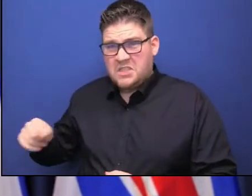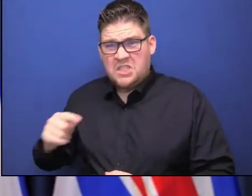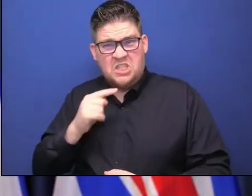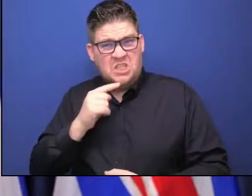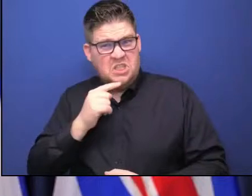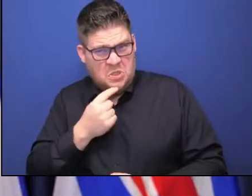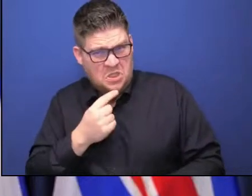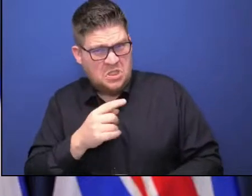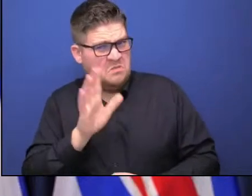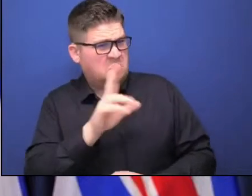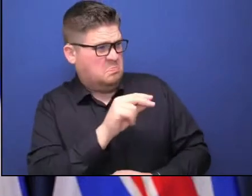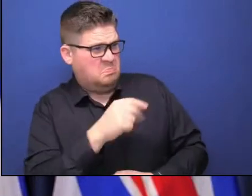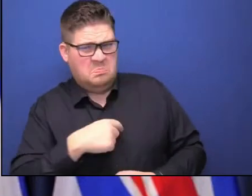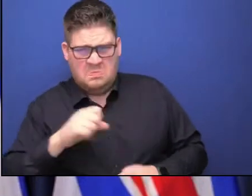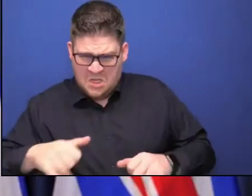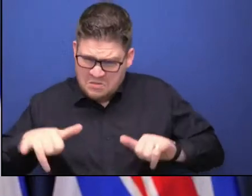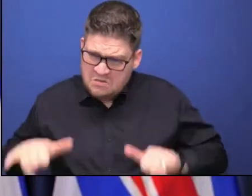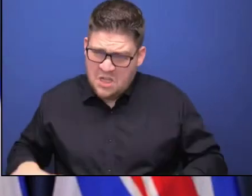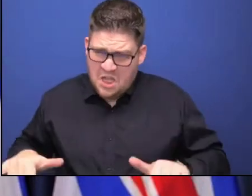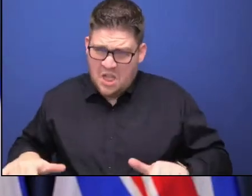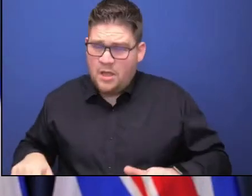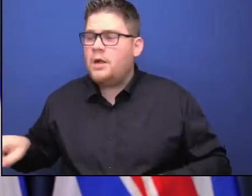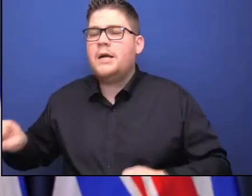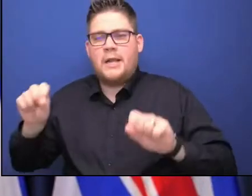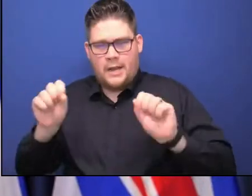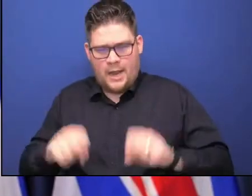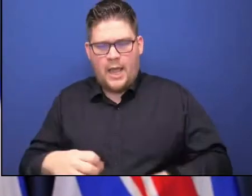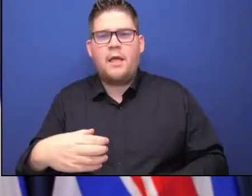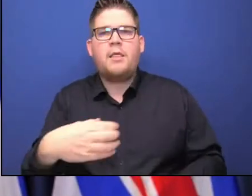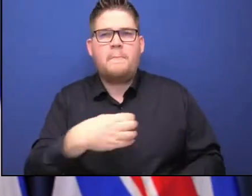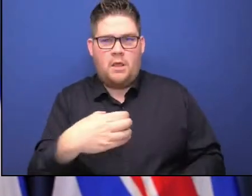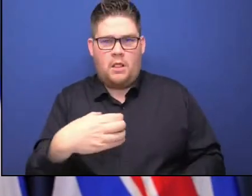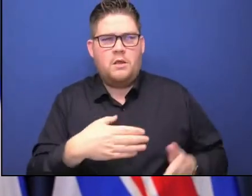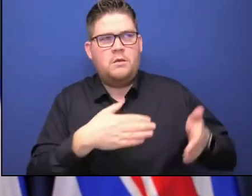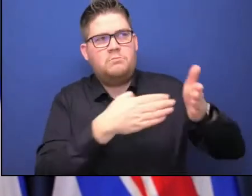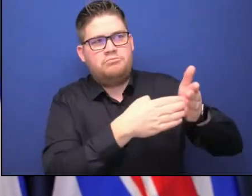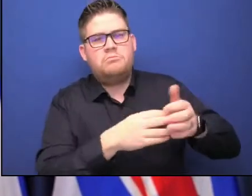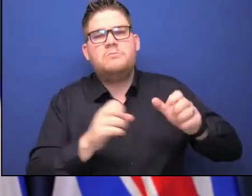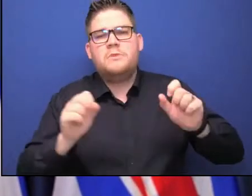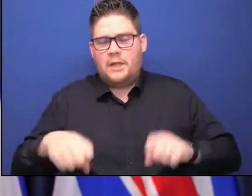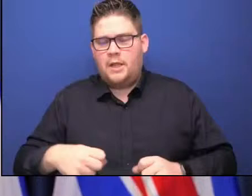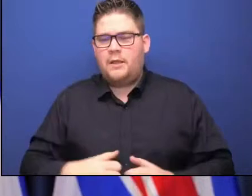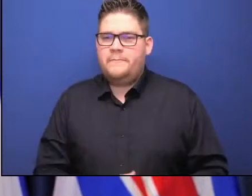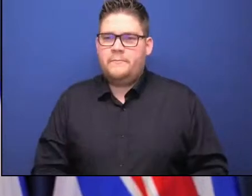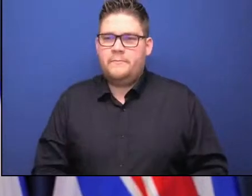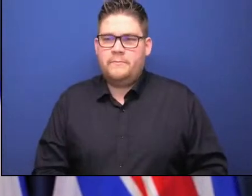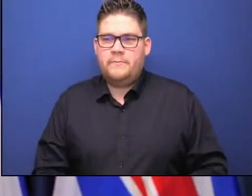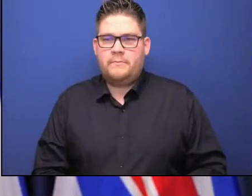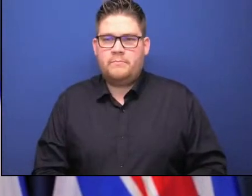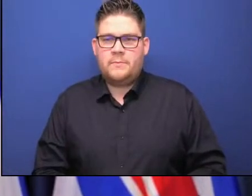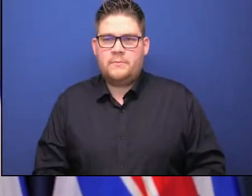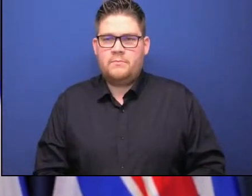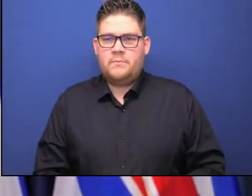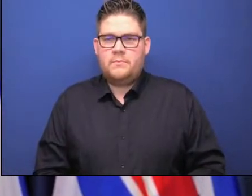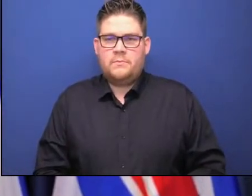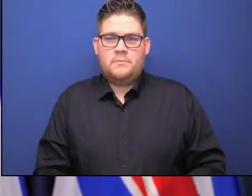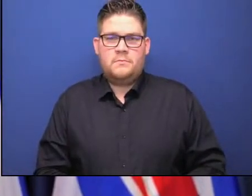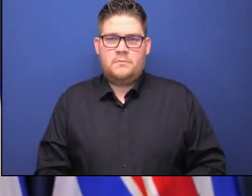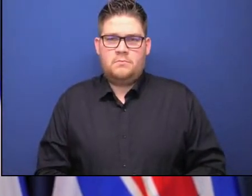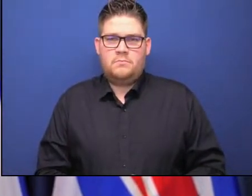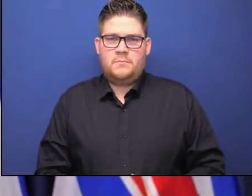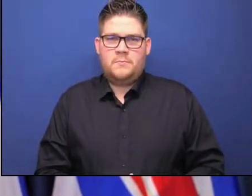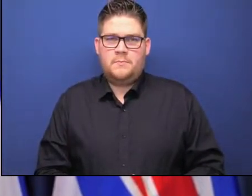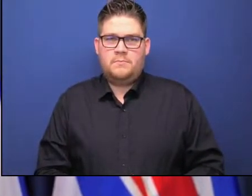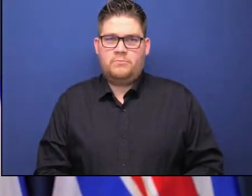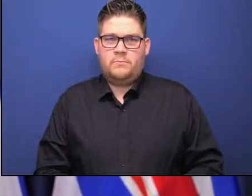landlord is saying may or may not be true. So that won't get short-circuited. It just changes the onus a little bit so that the